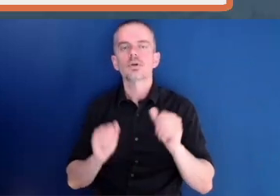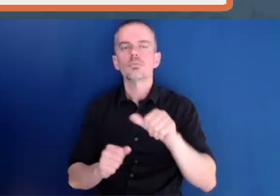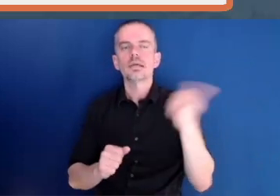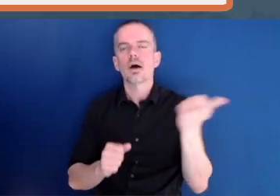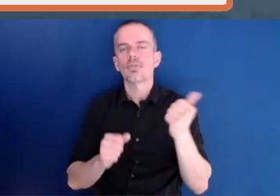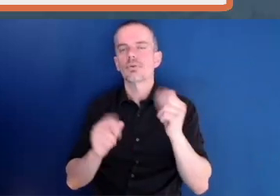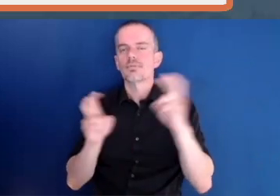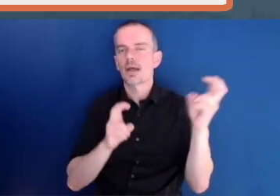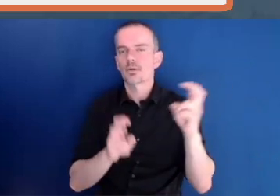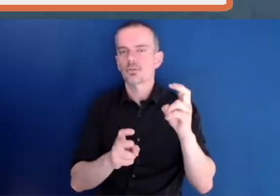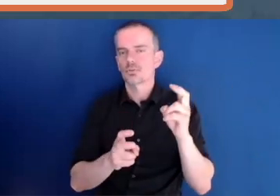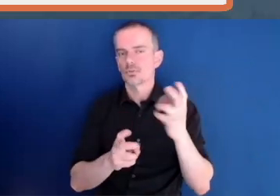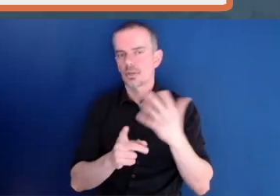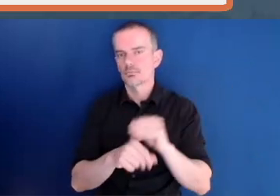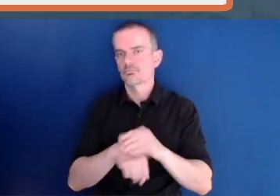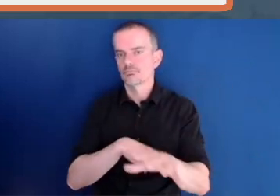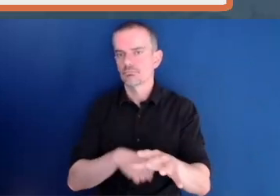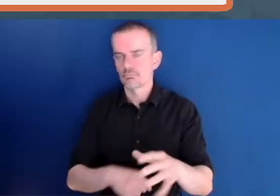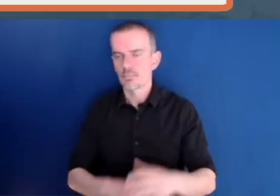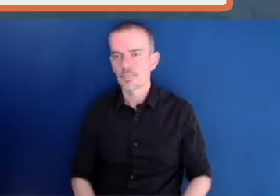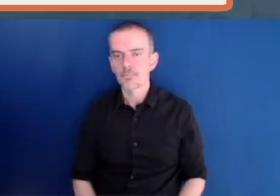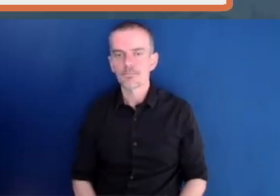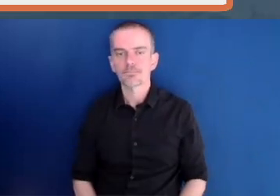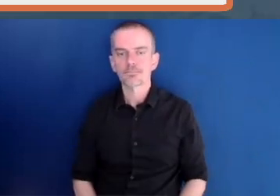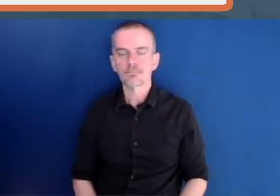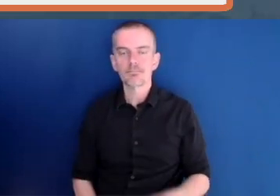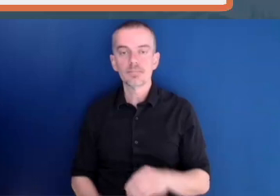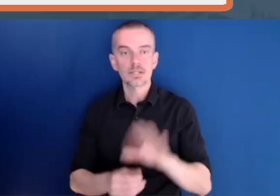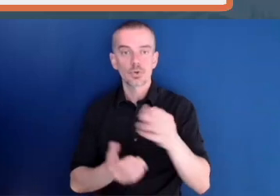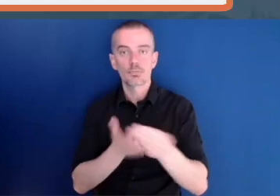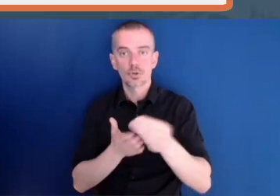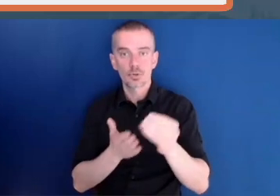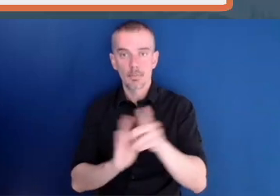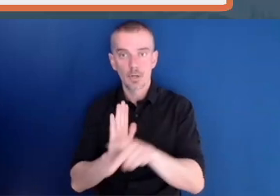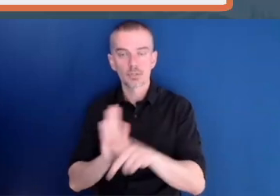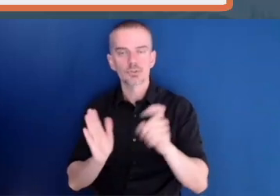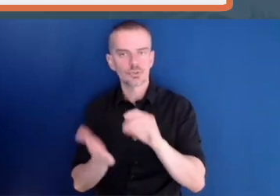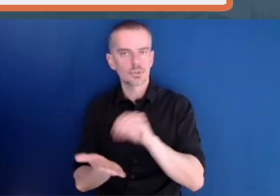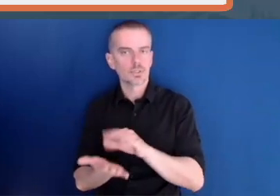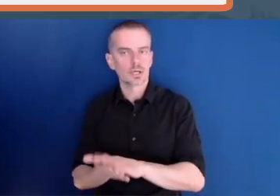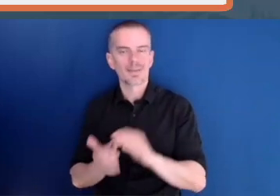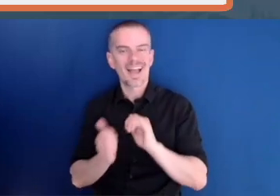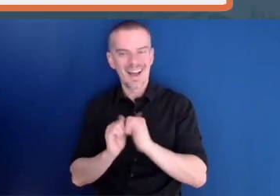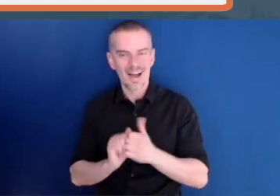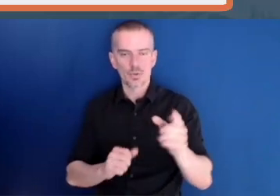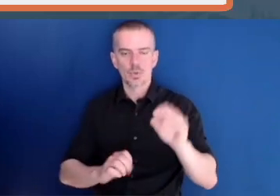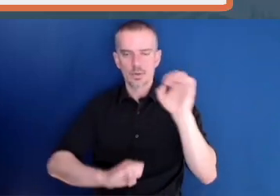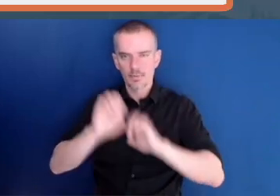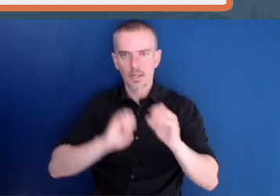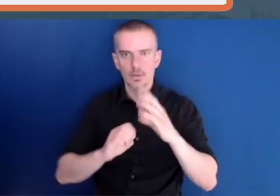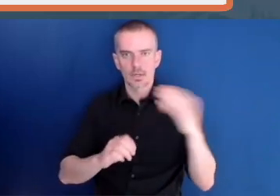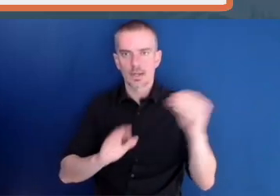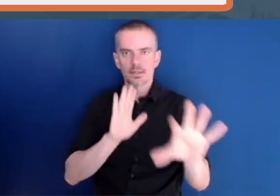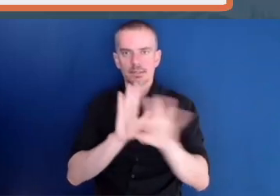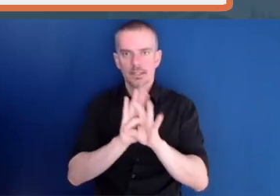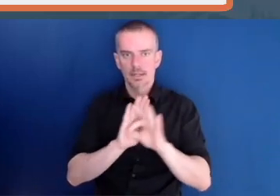this. And within your procurement policy, you should be documenting how you evaluate and select